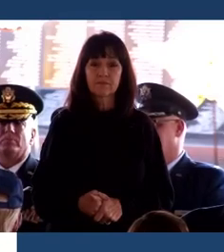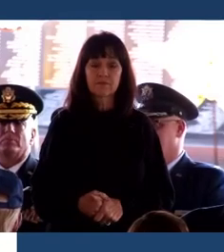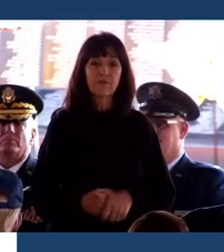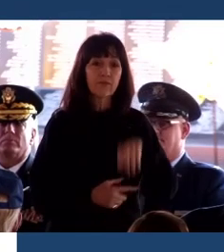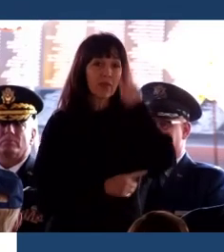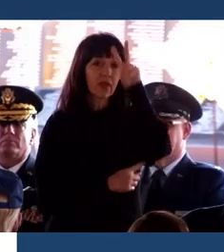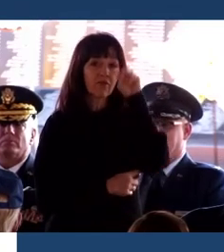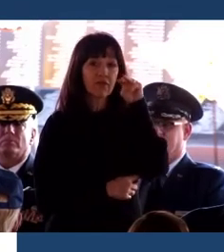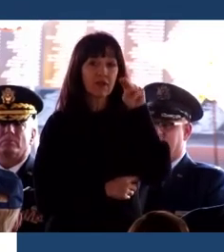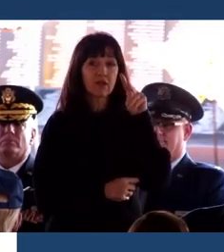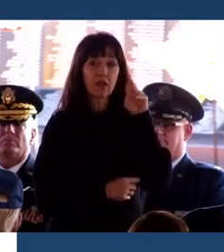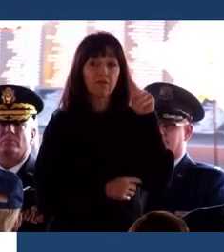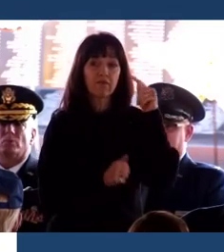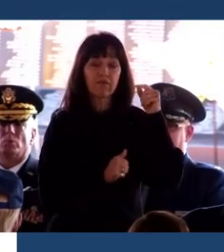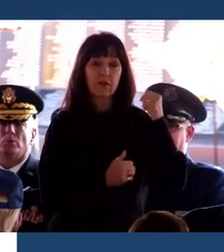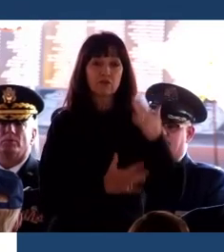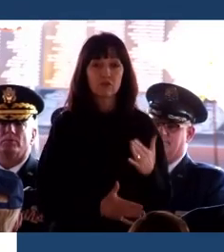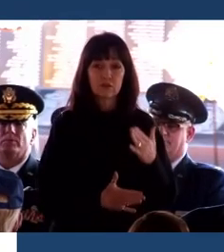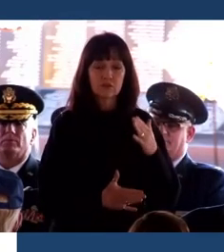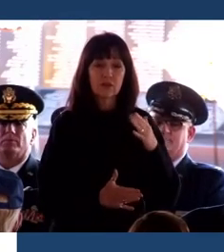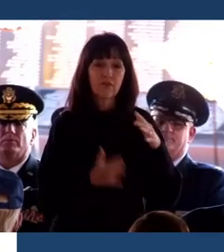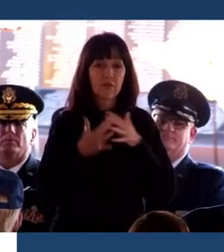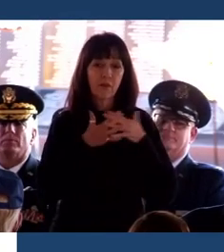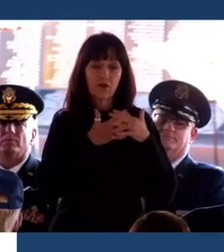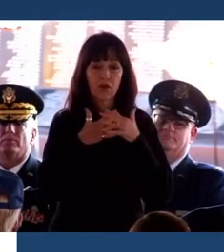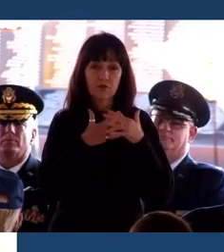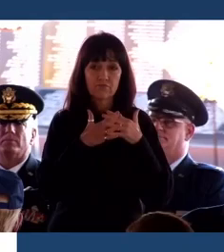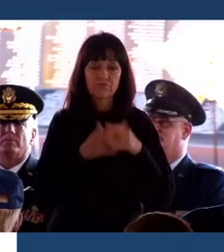Vietnam Veterans of America, Delaware,